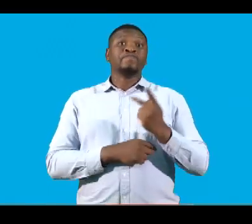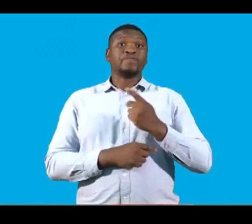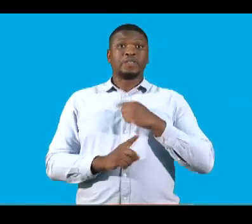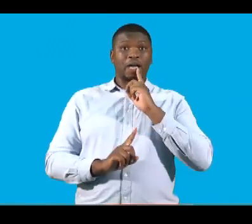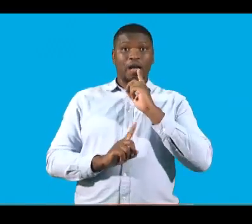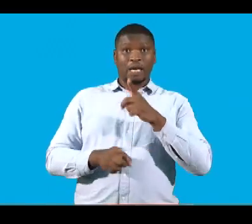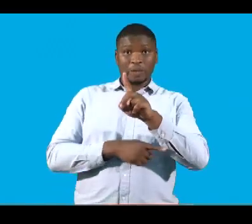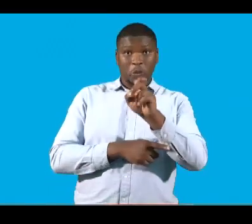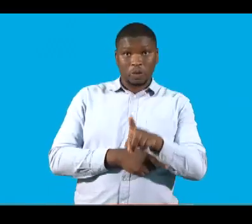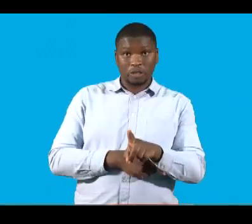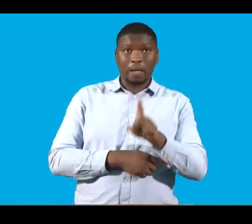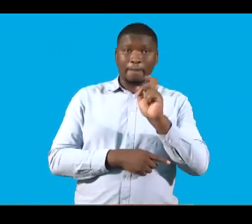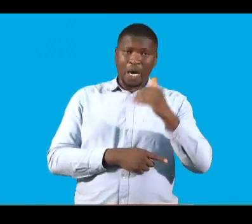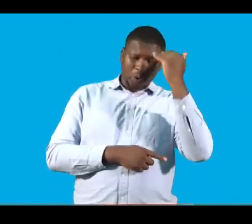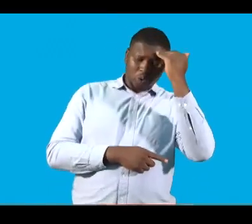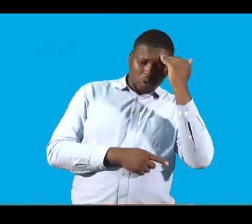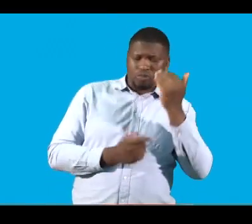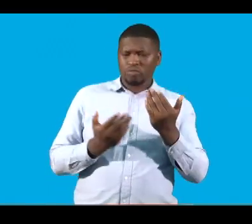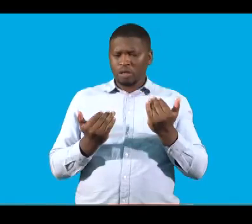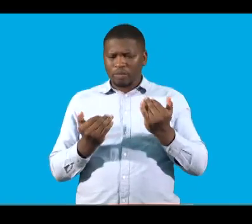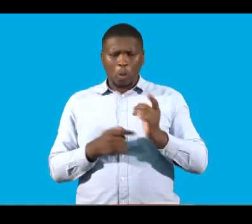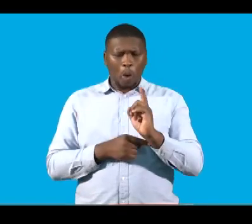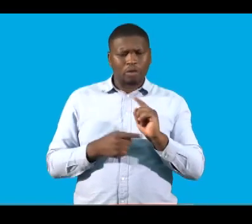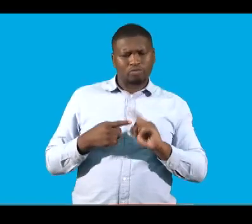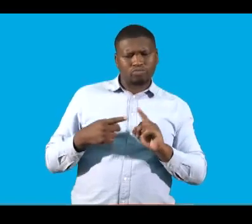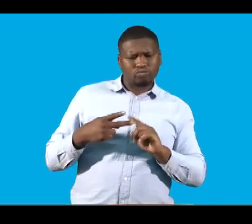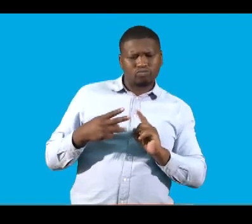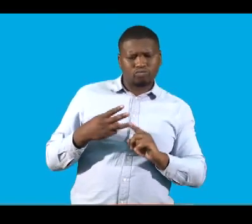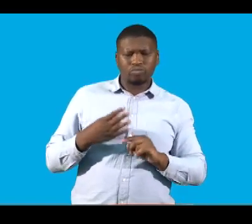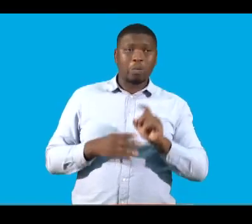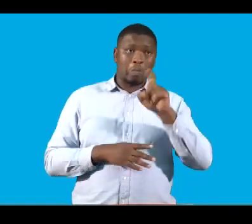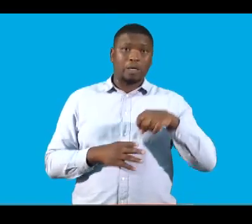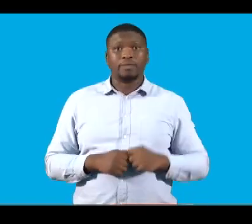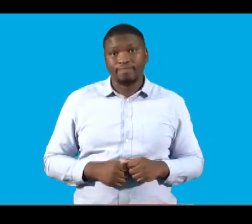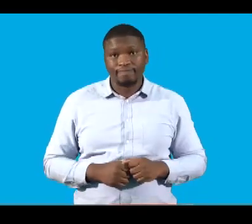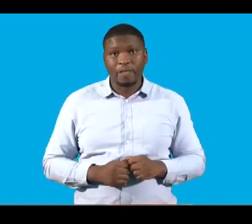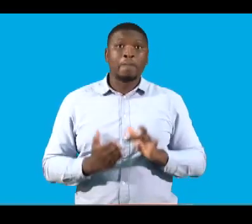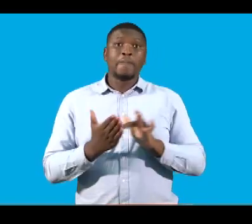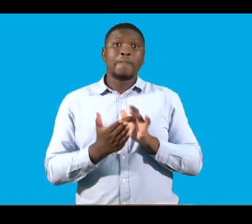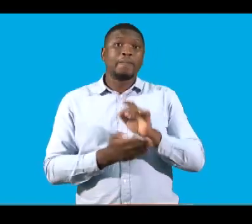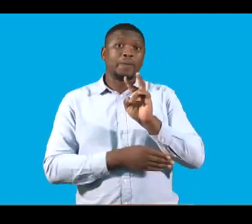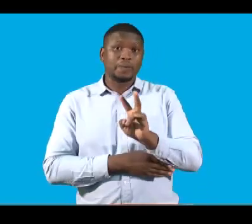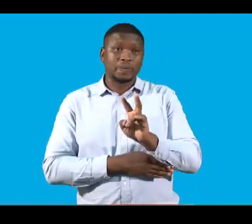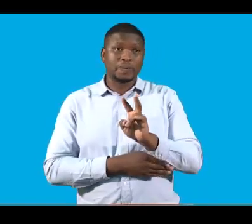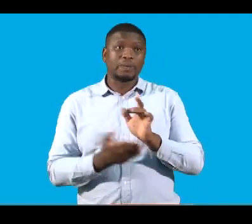To answer the questions, you must know what to expect. So, paper 2